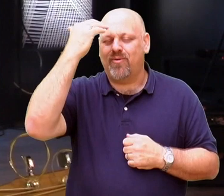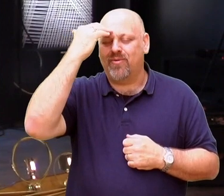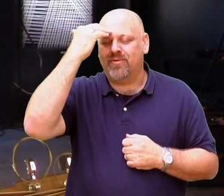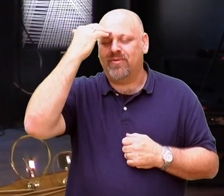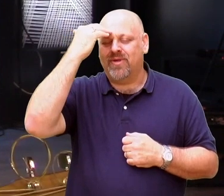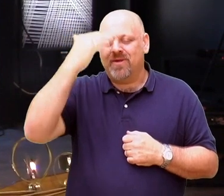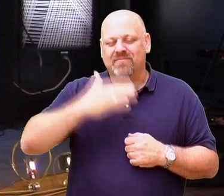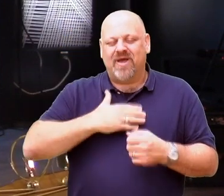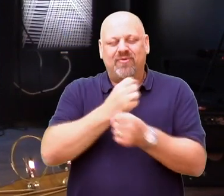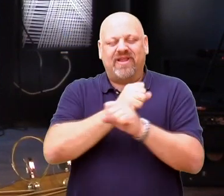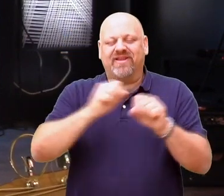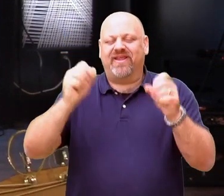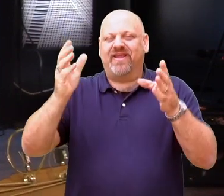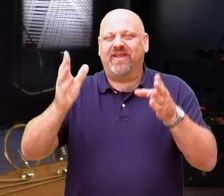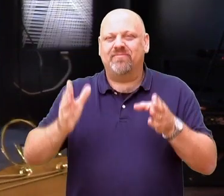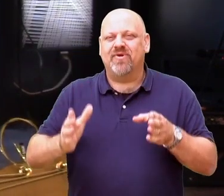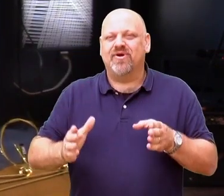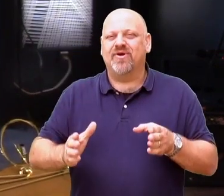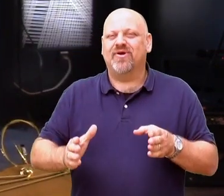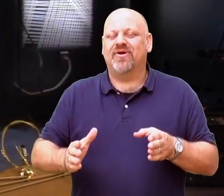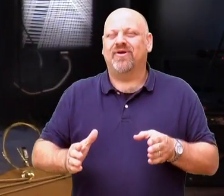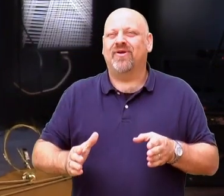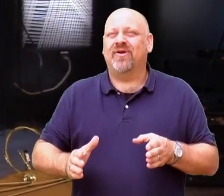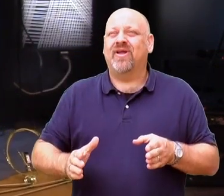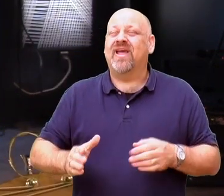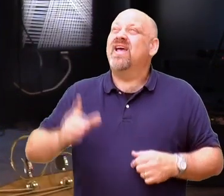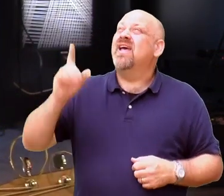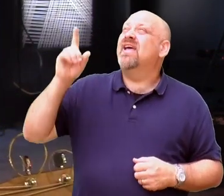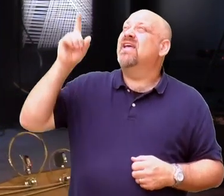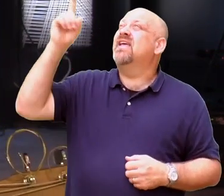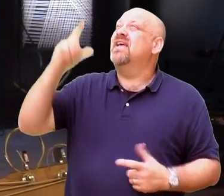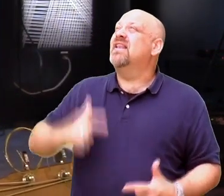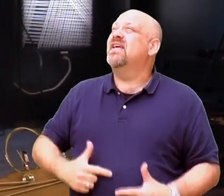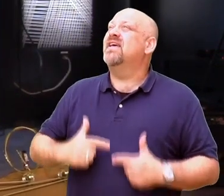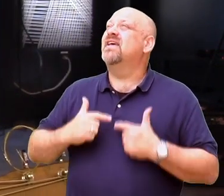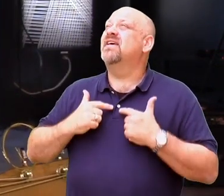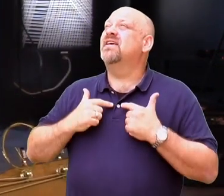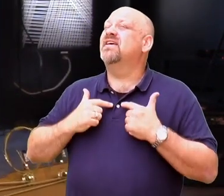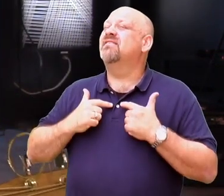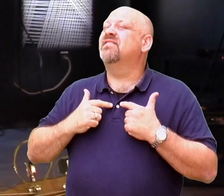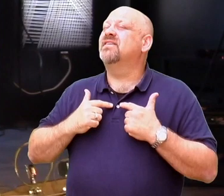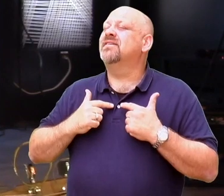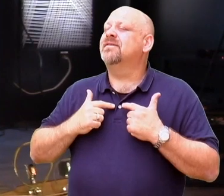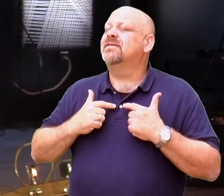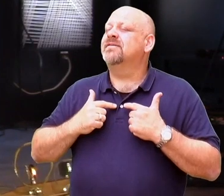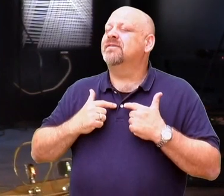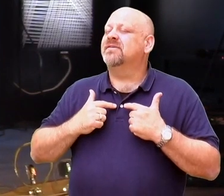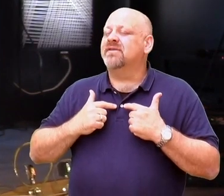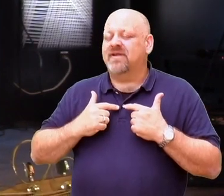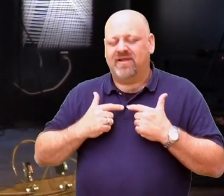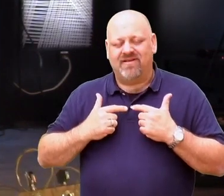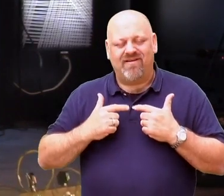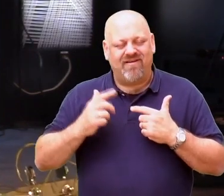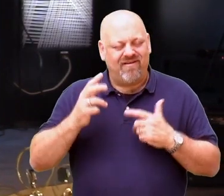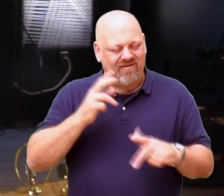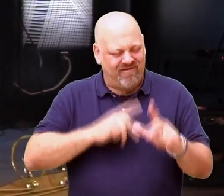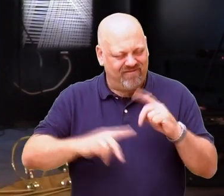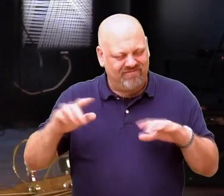and I know my Redeemer, He